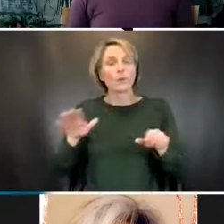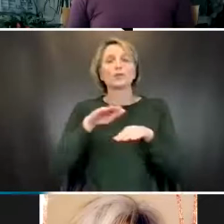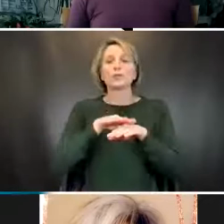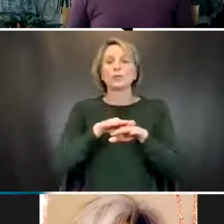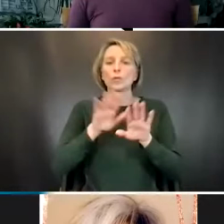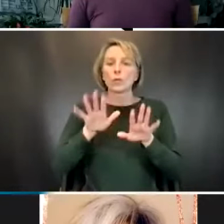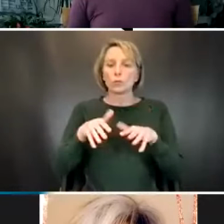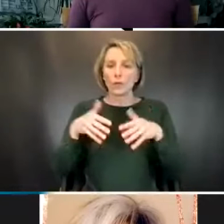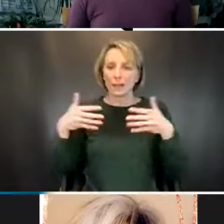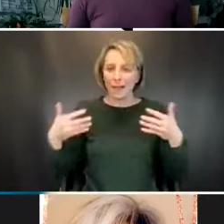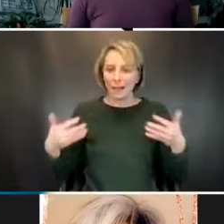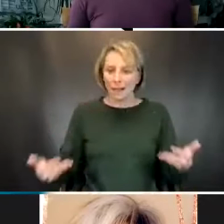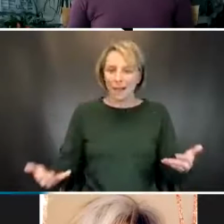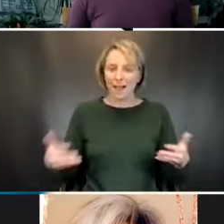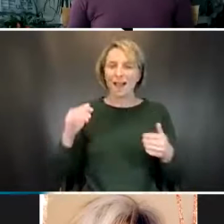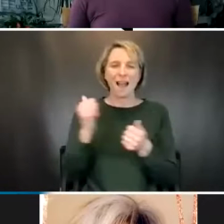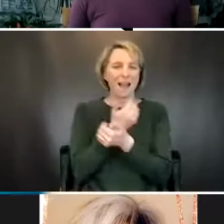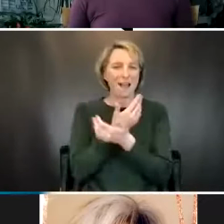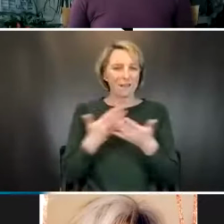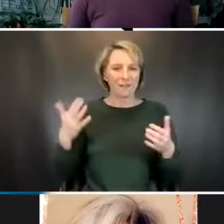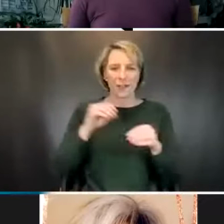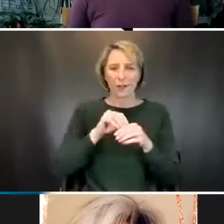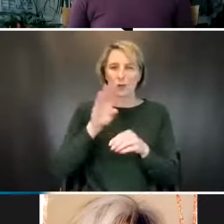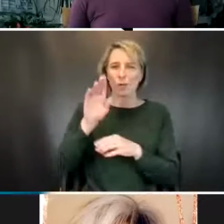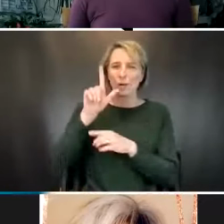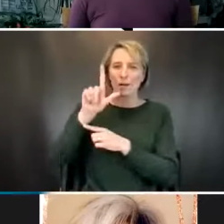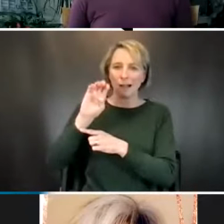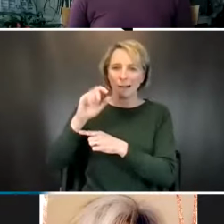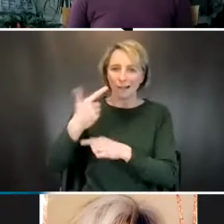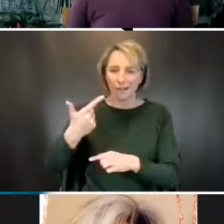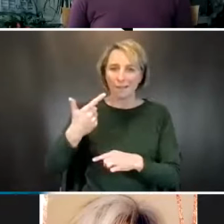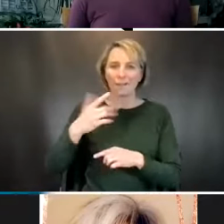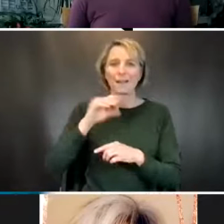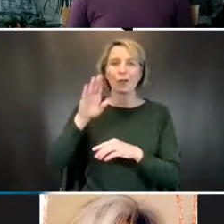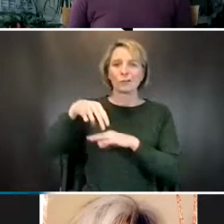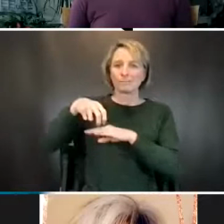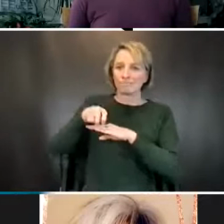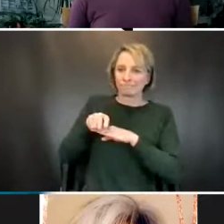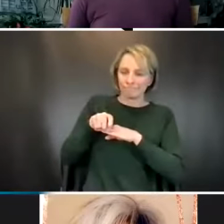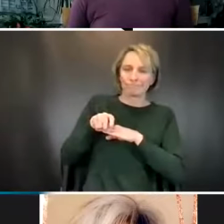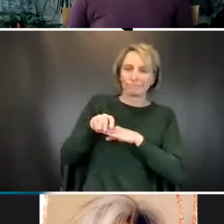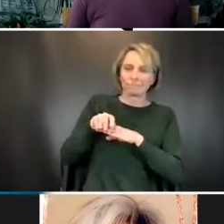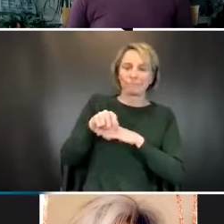slowly release the tension in those big muscles in the legs.